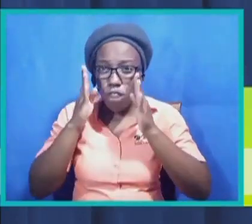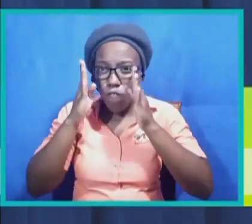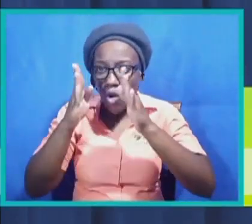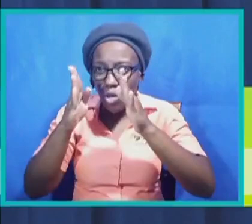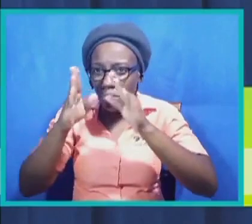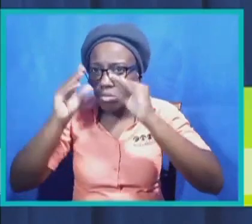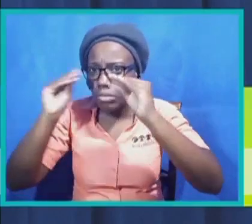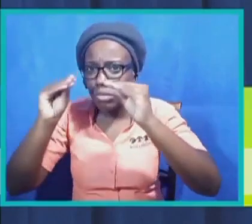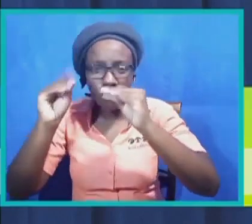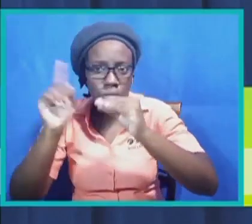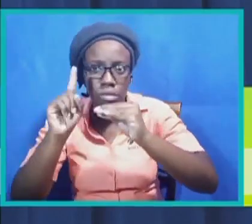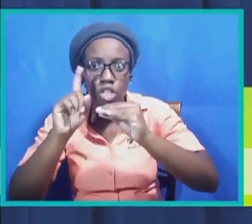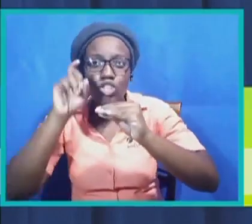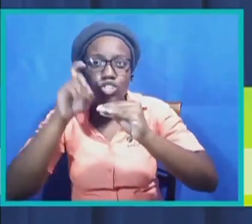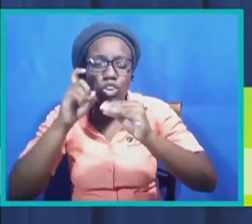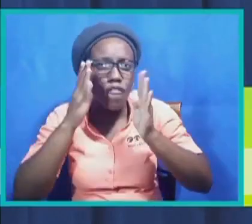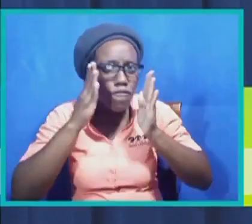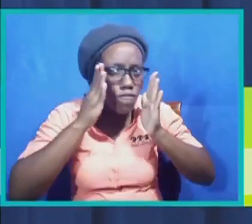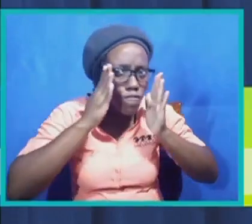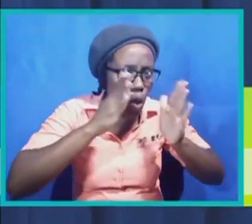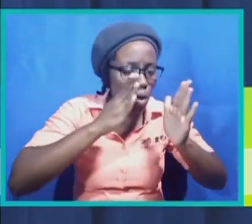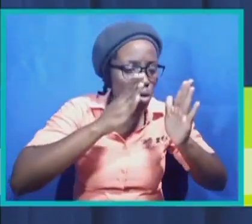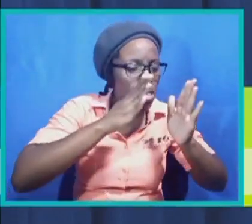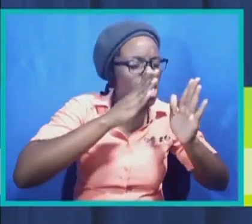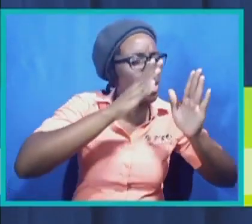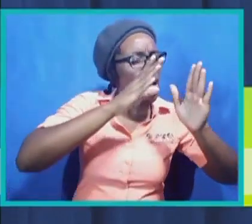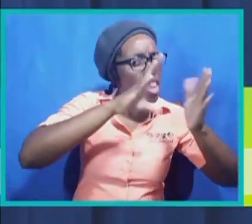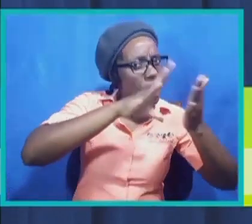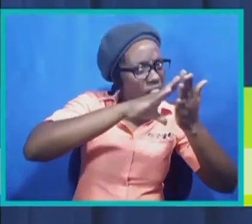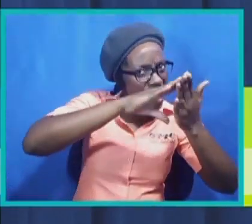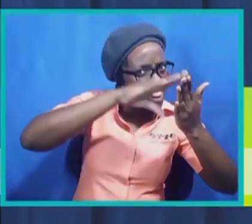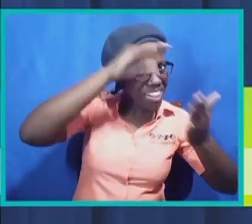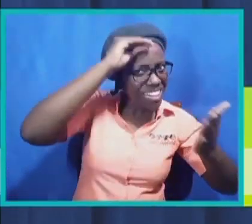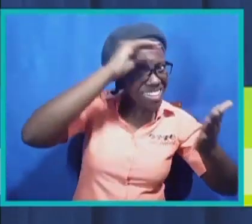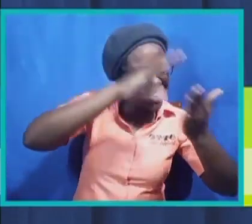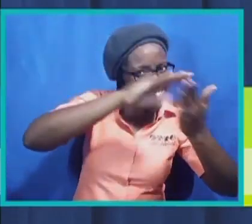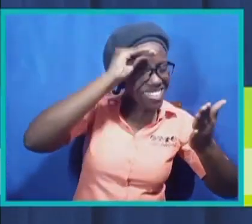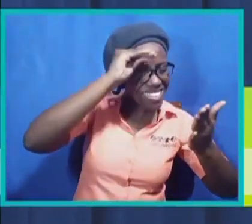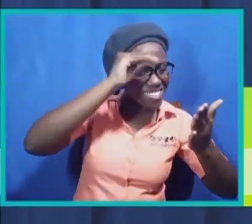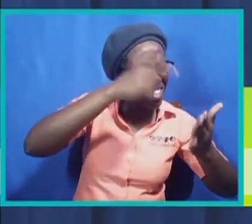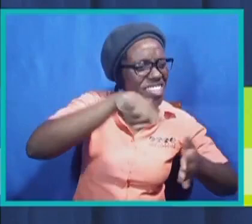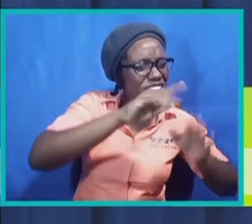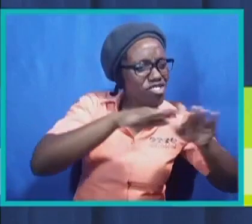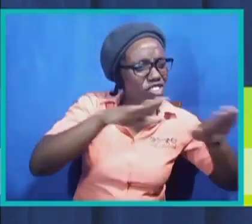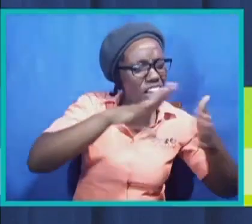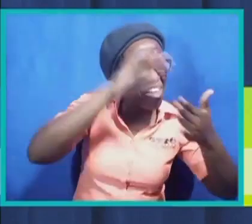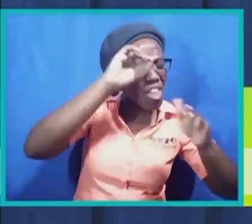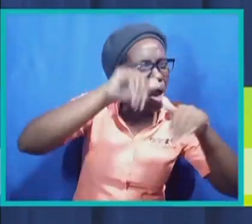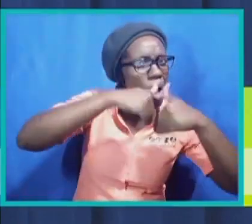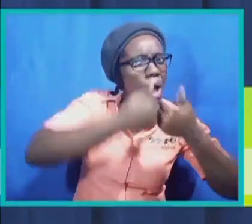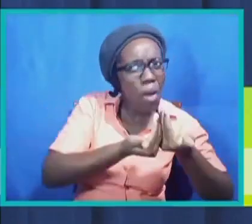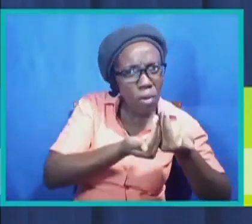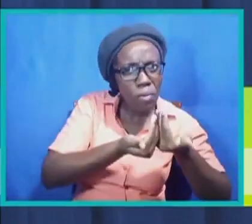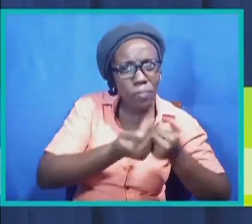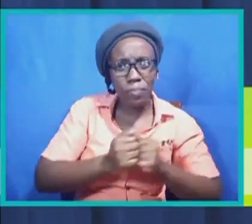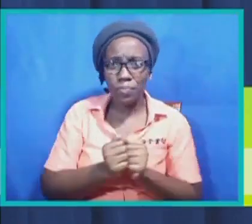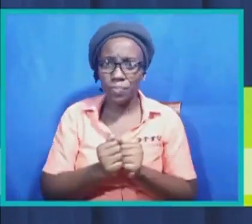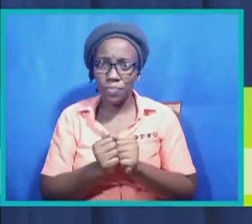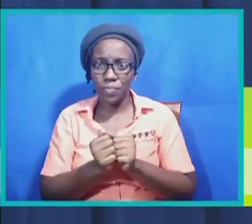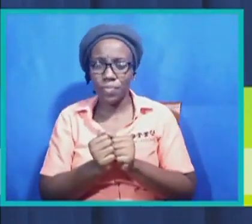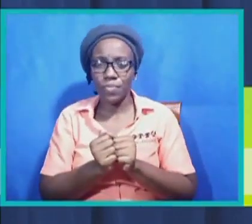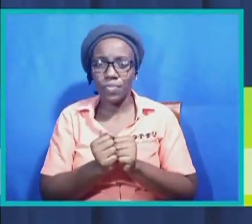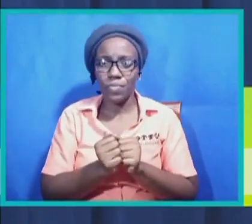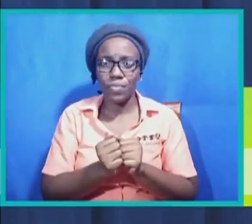revisit how assessments are conducted, one, and two, focus more on formative